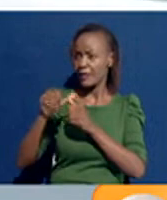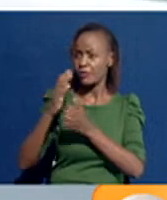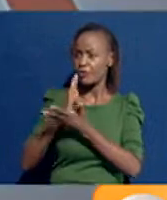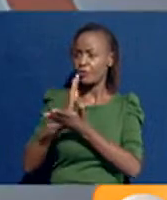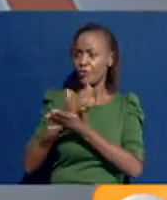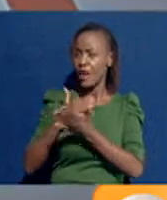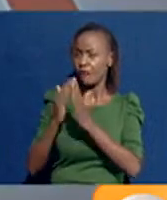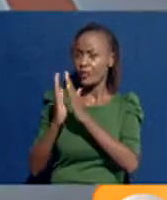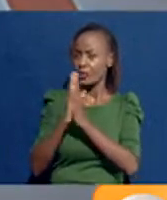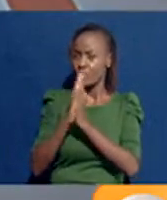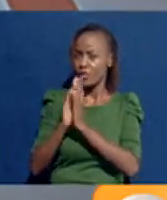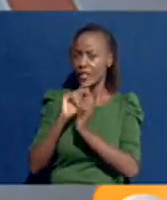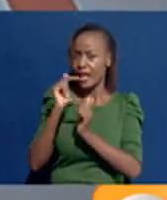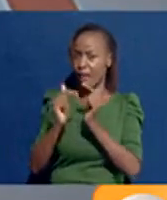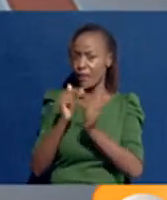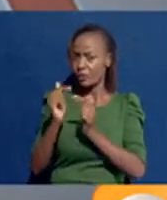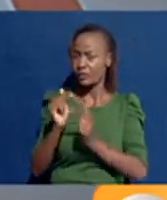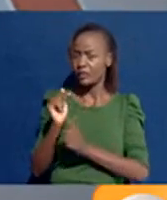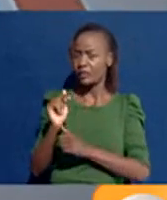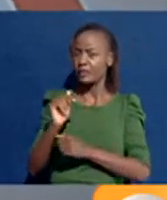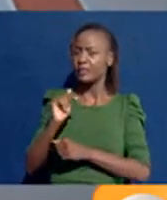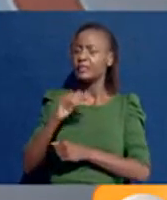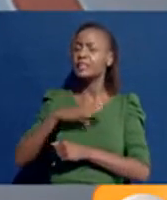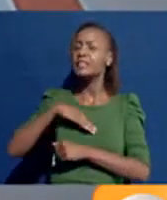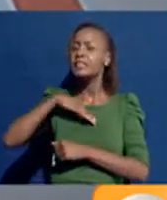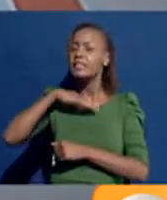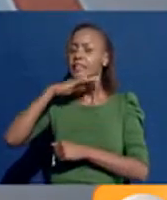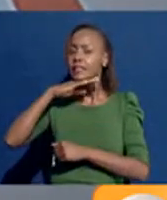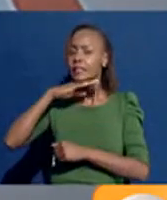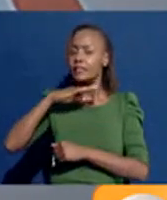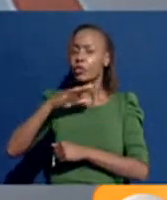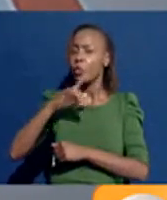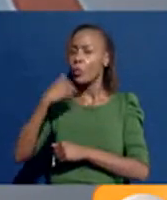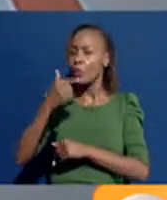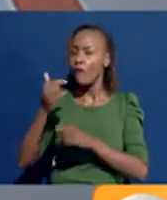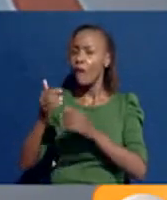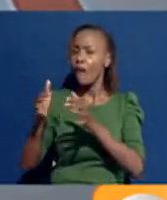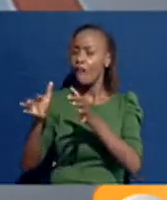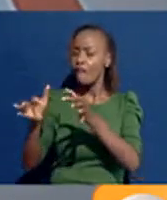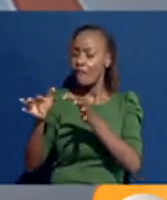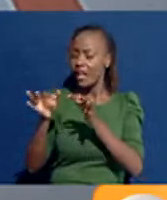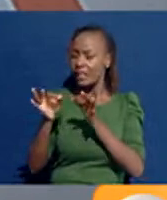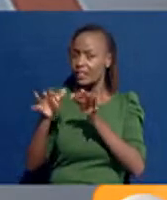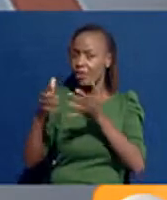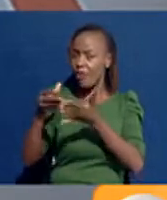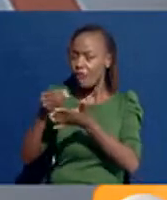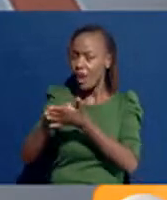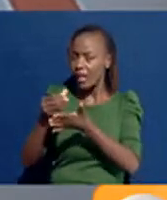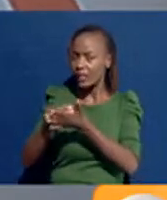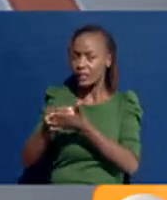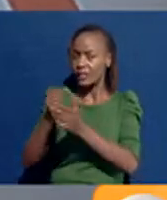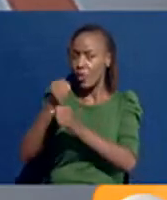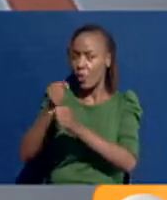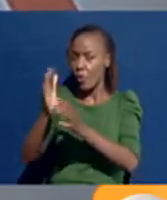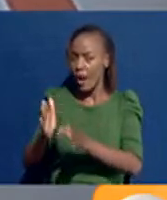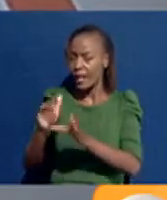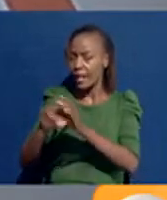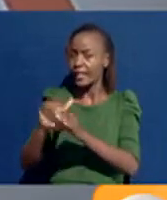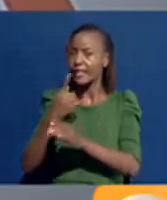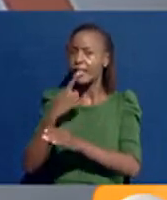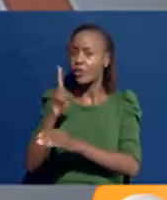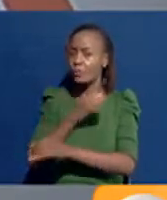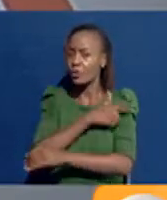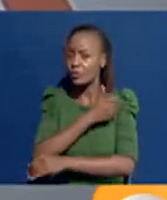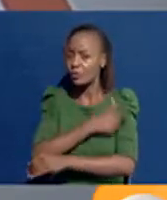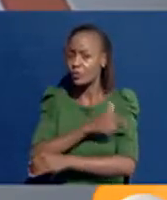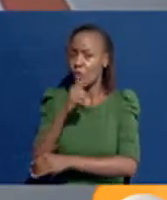and that's regarding the death of the director of finance, Maigo, who was murdered about 10 days